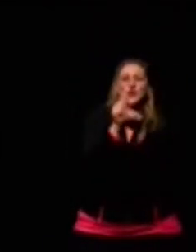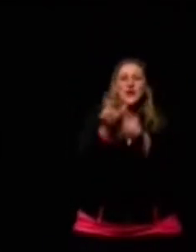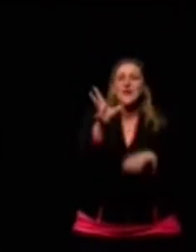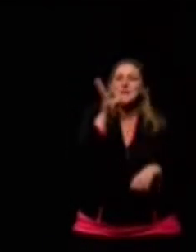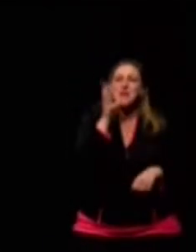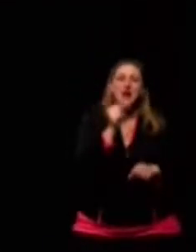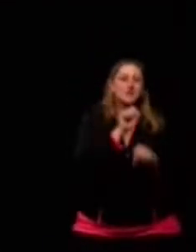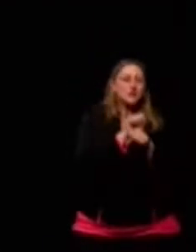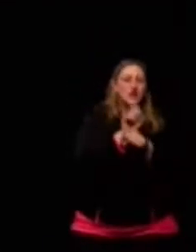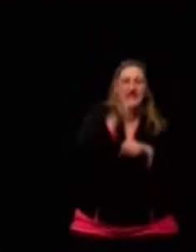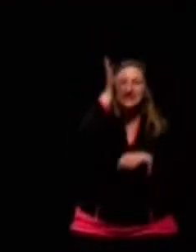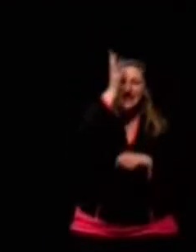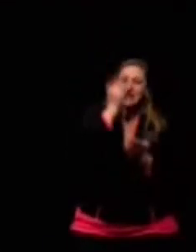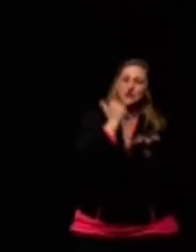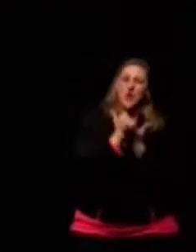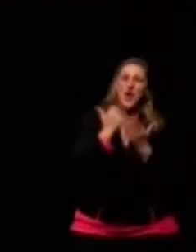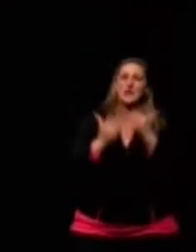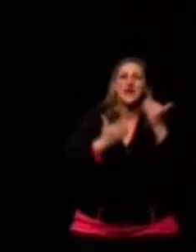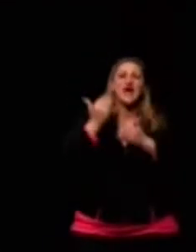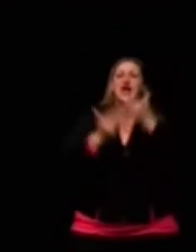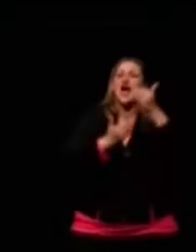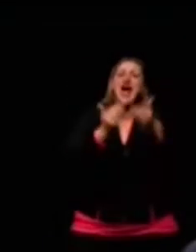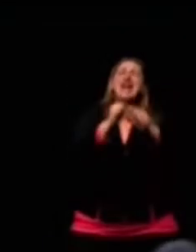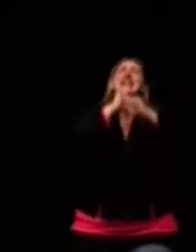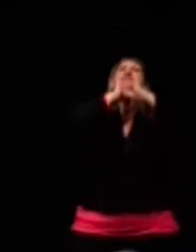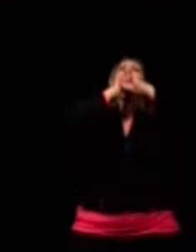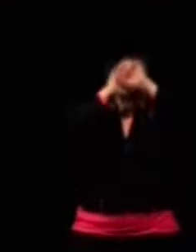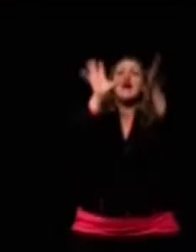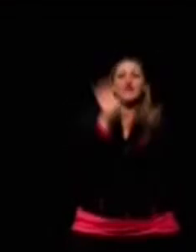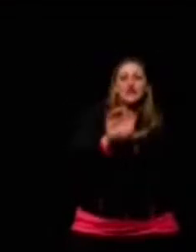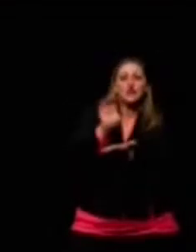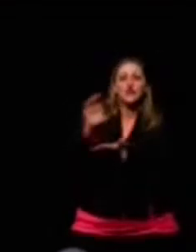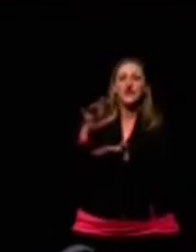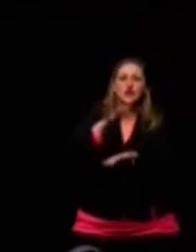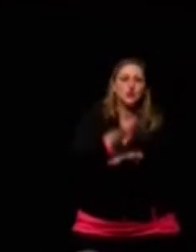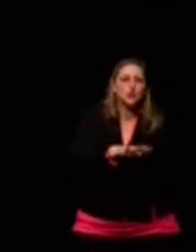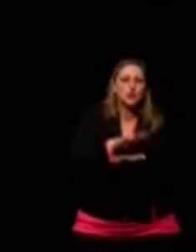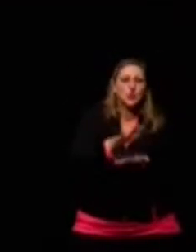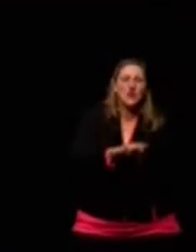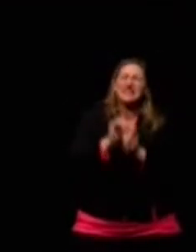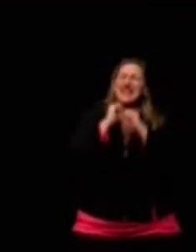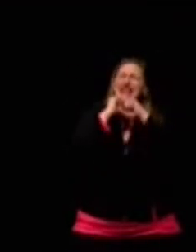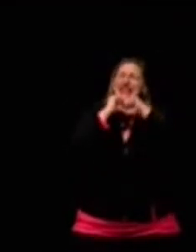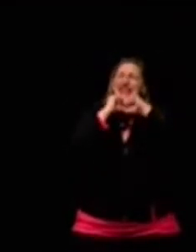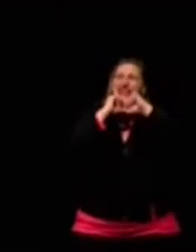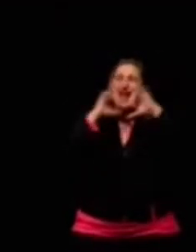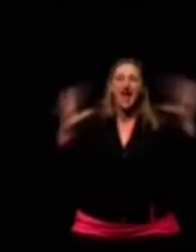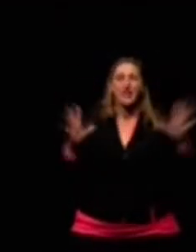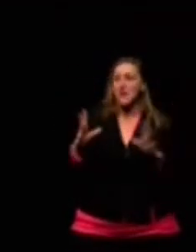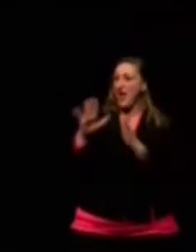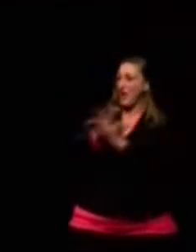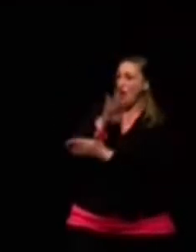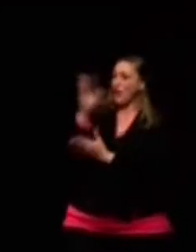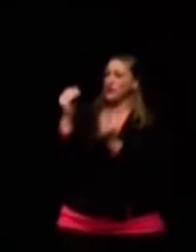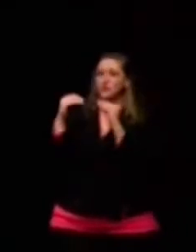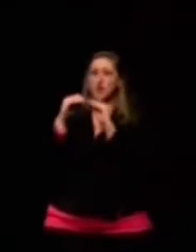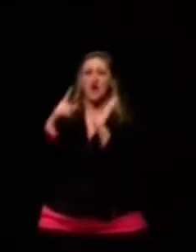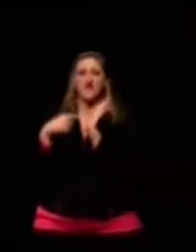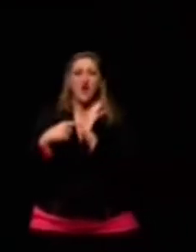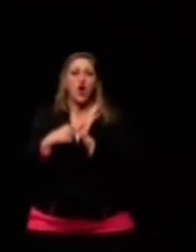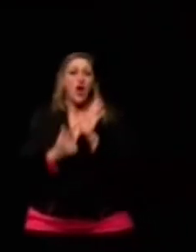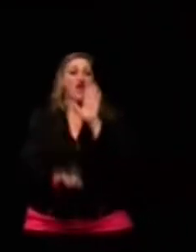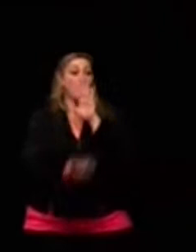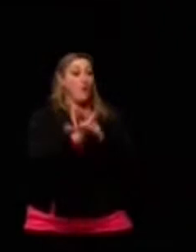ahead. They will do nothing to invest in our schools or make college more affordable. They'll